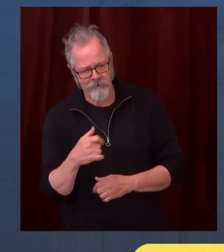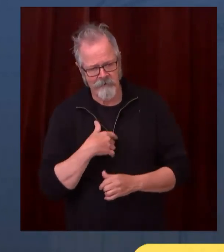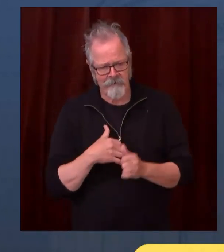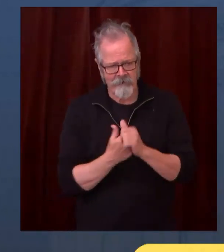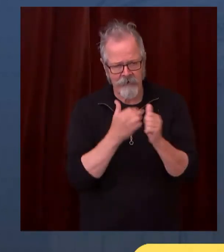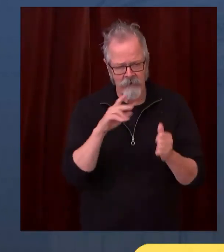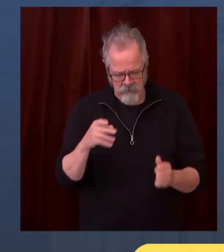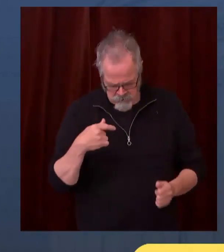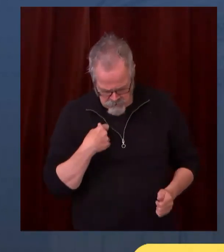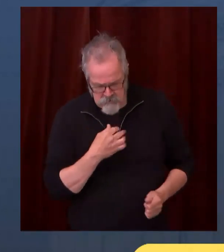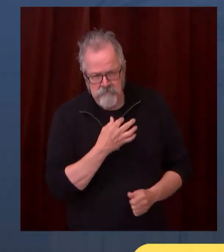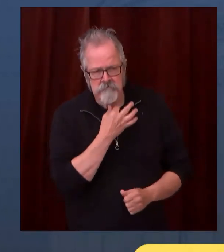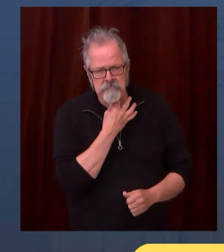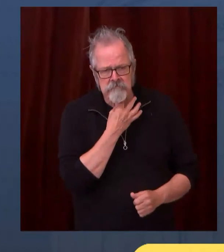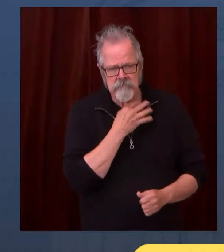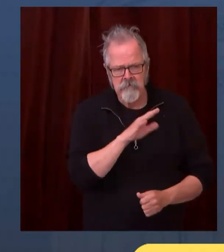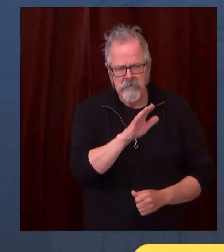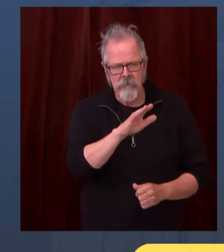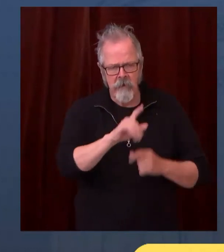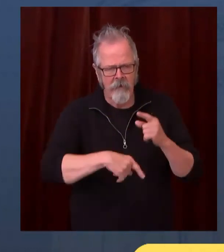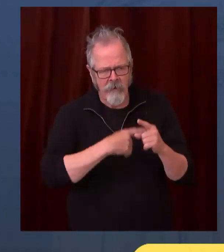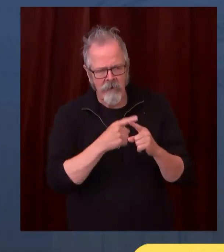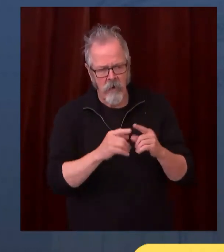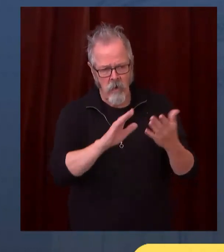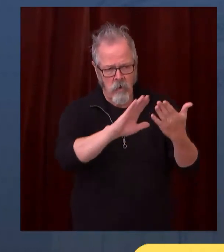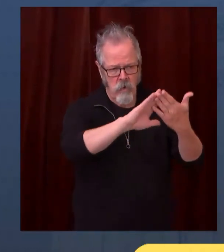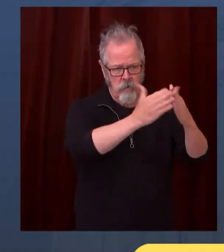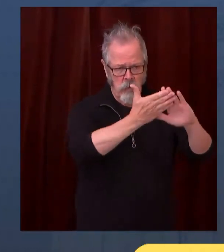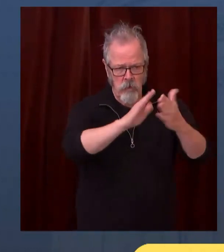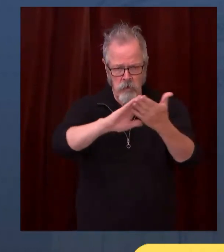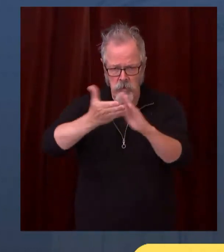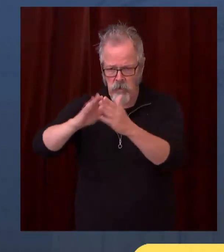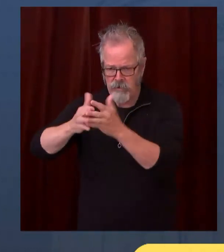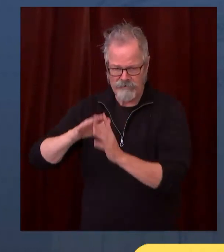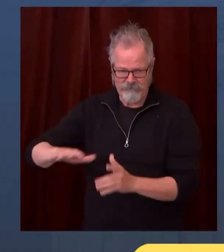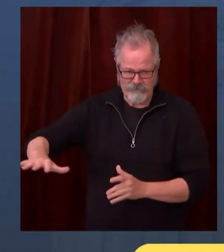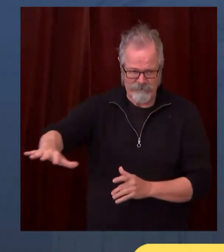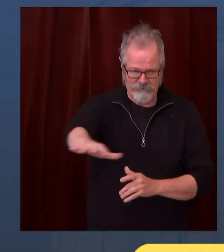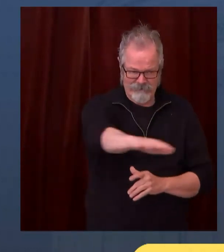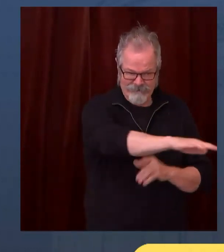from advancing, even if they meet the other criteria.